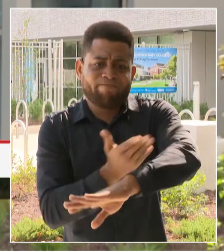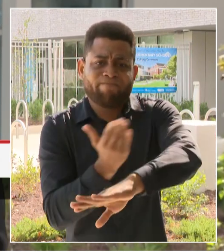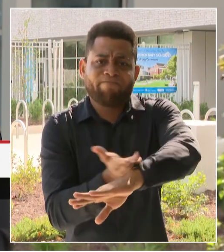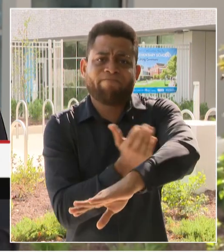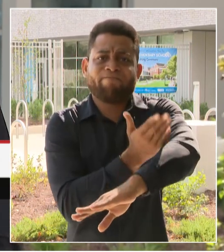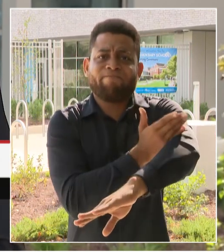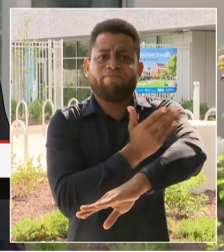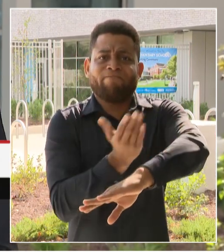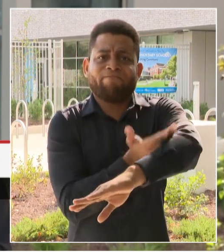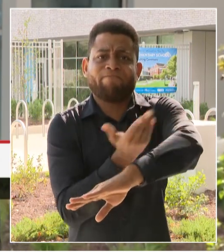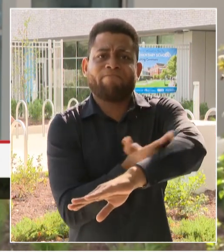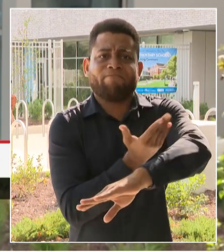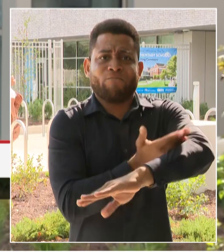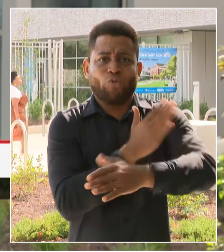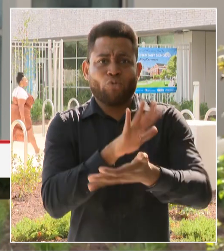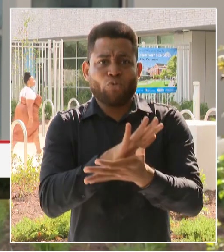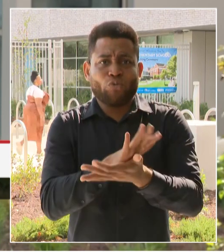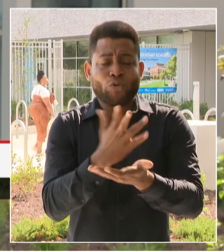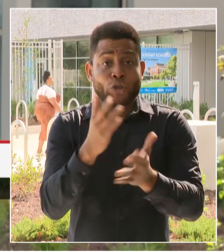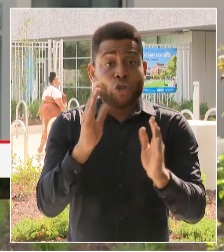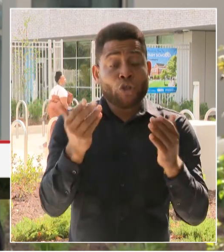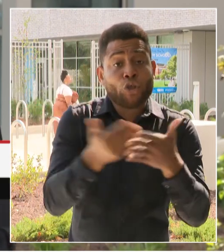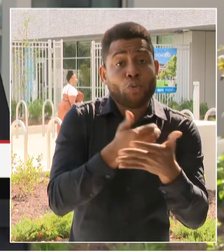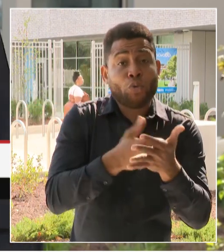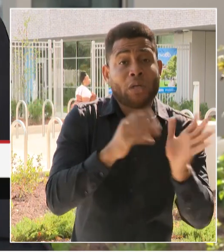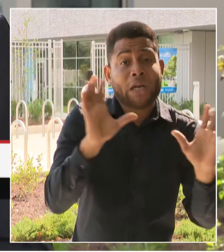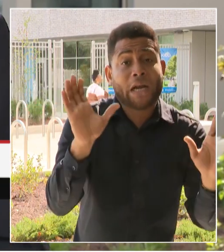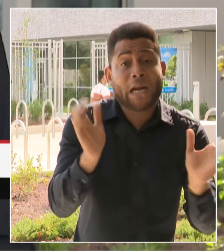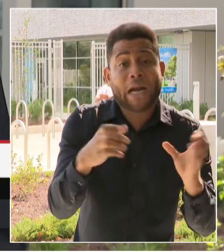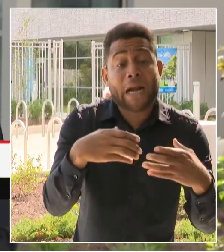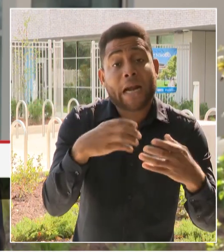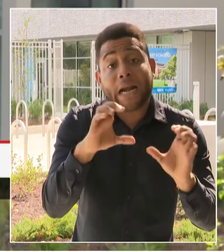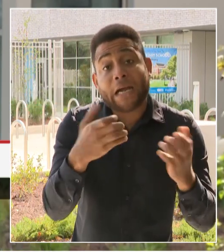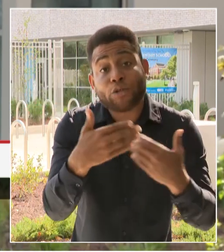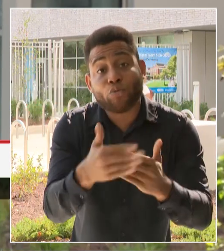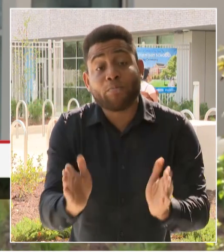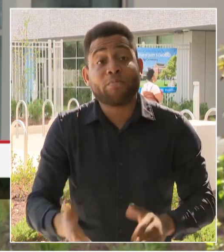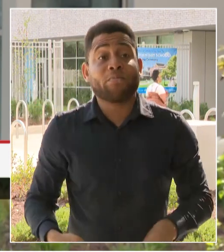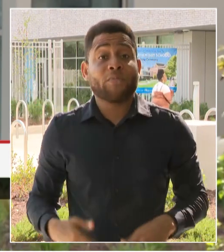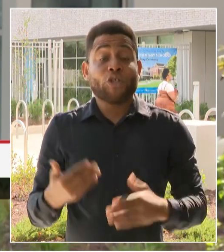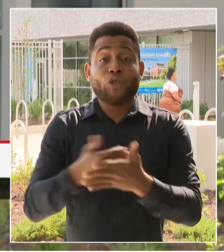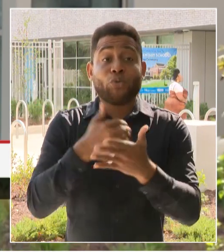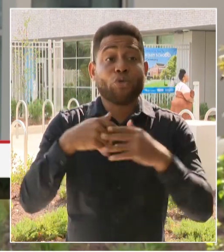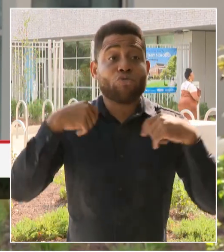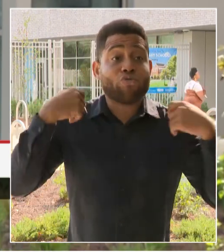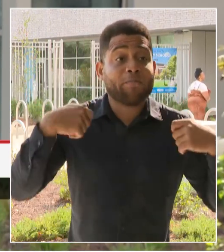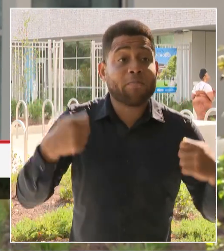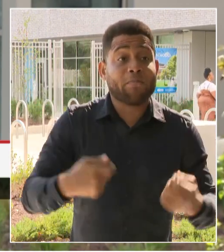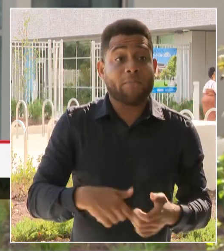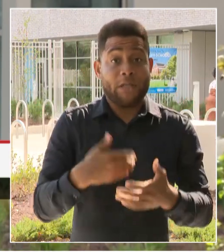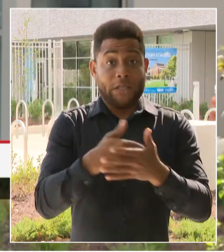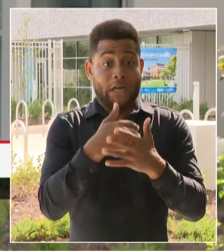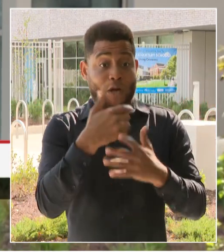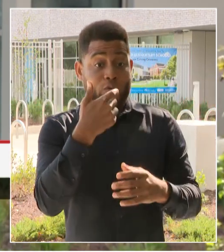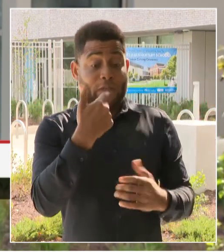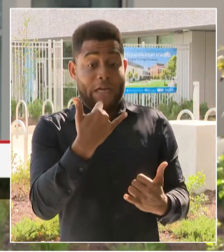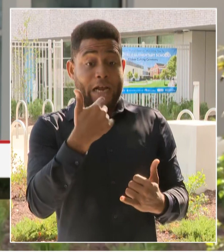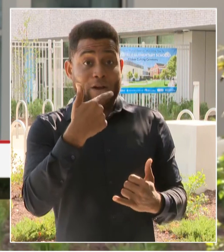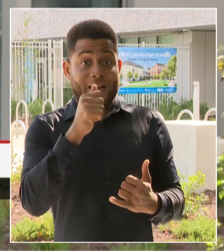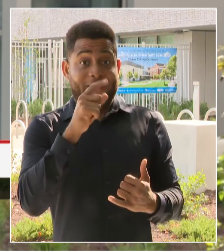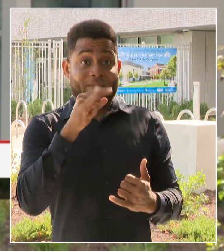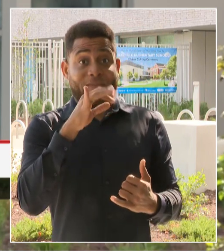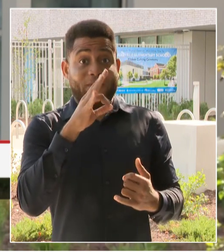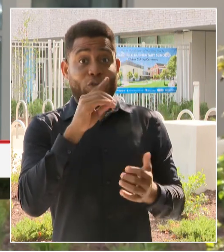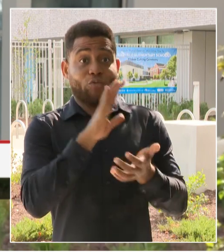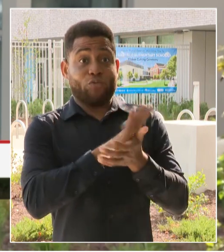new gym, Garfield now has the very first teaching kitchen in DCPS